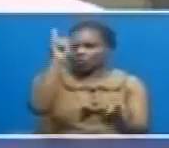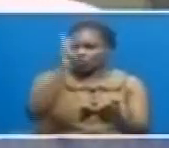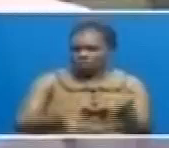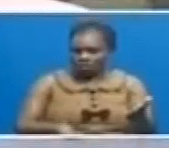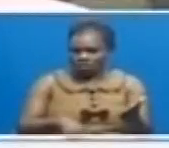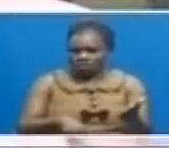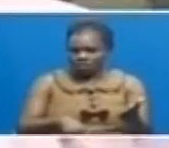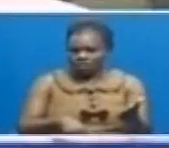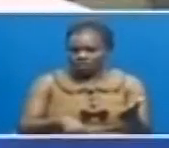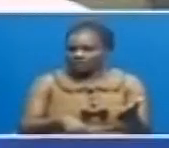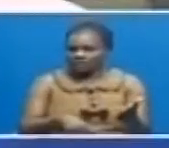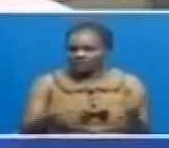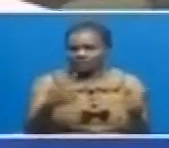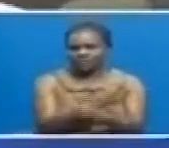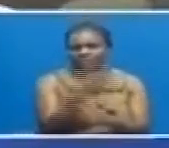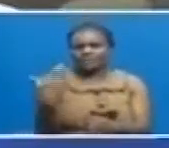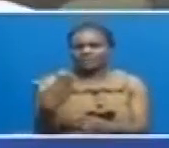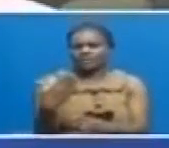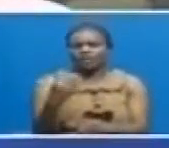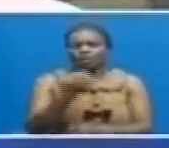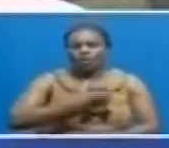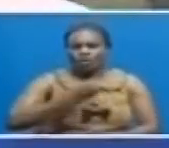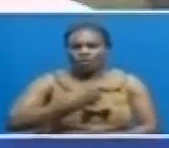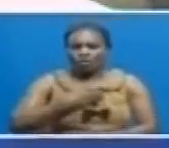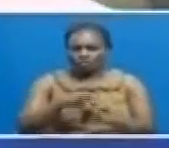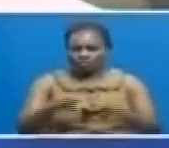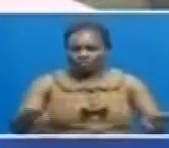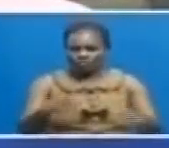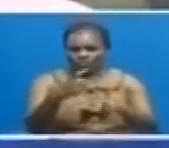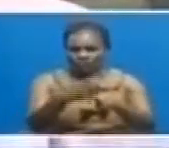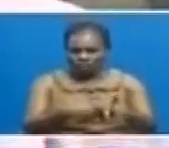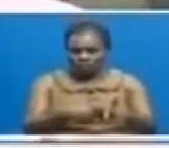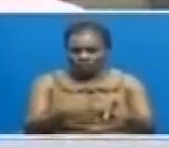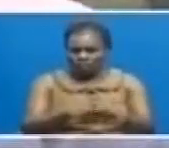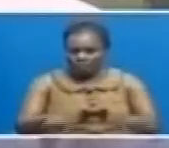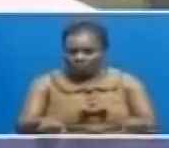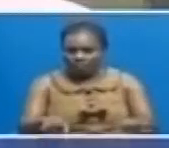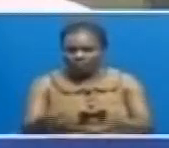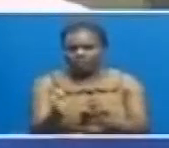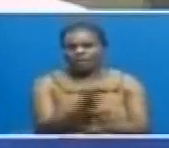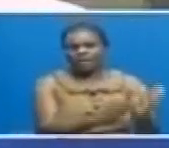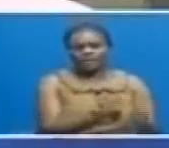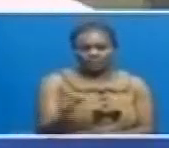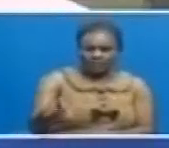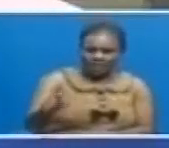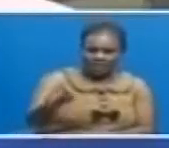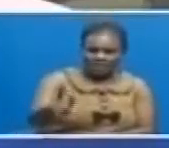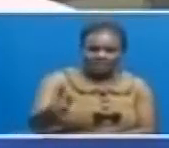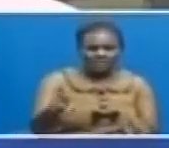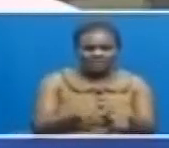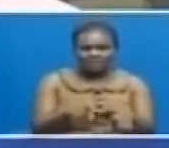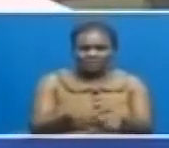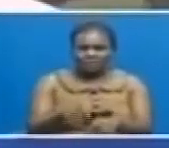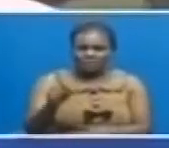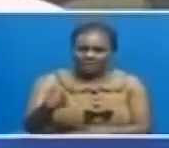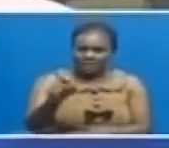on on-farm practices. On-farm practices that range from seedbed preparation, planting, and implanting.